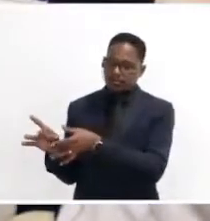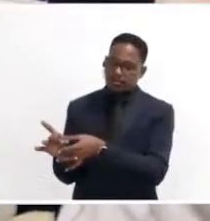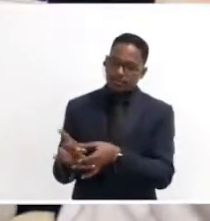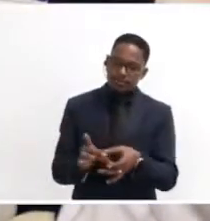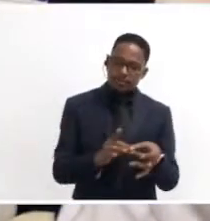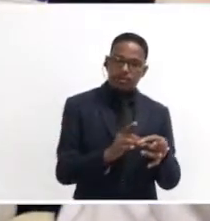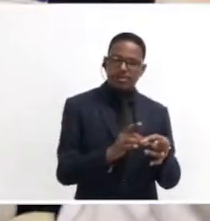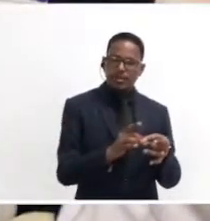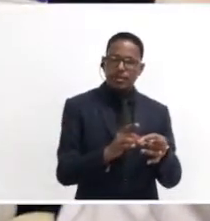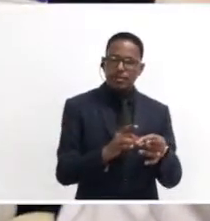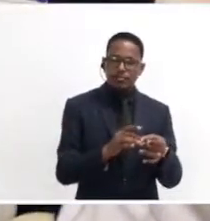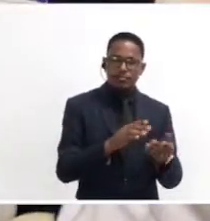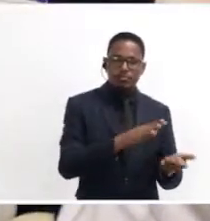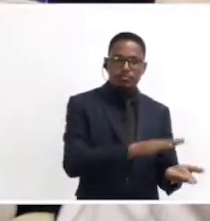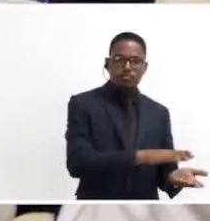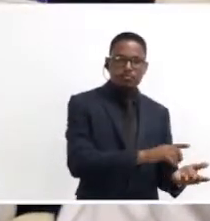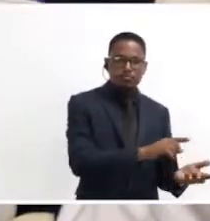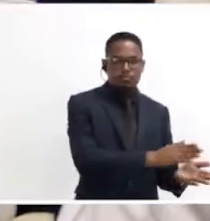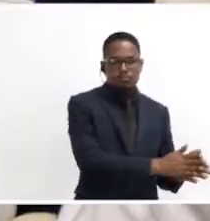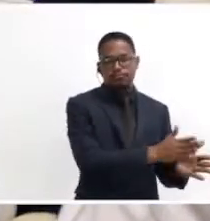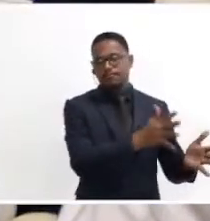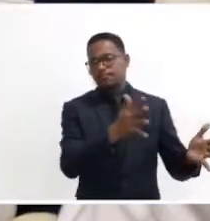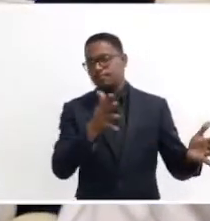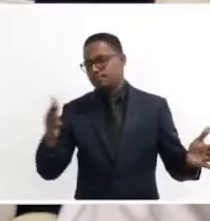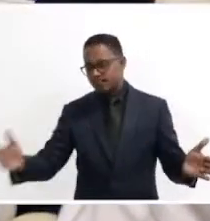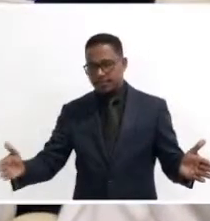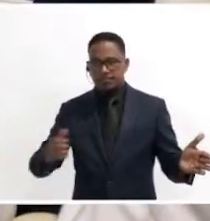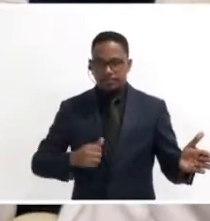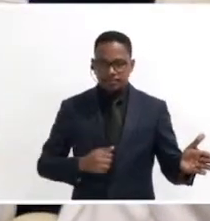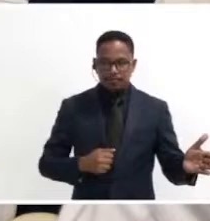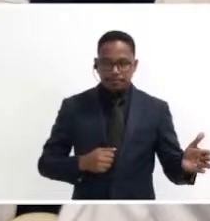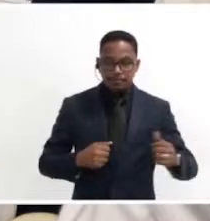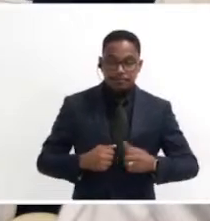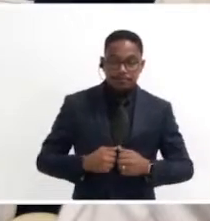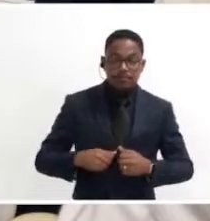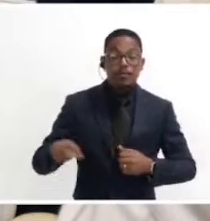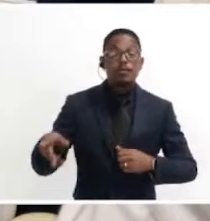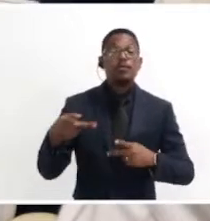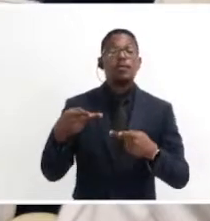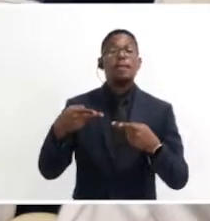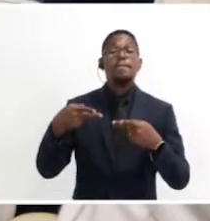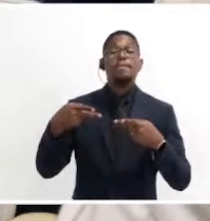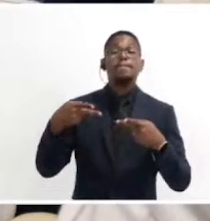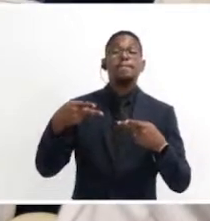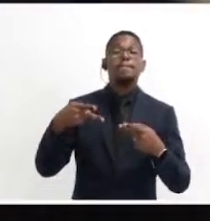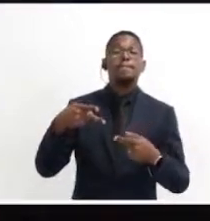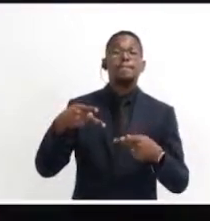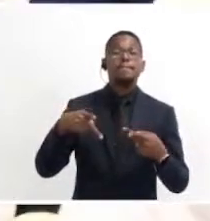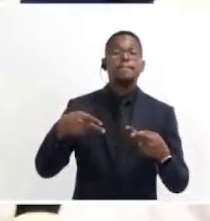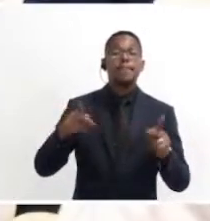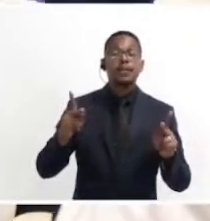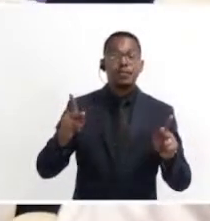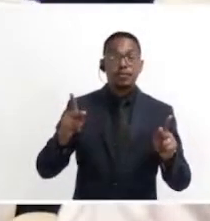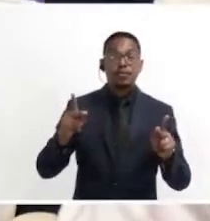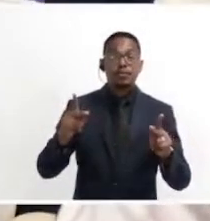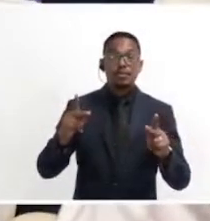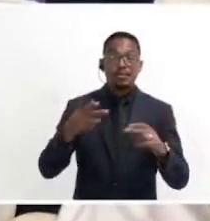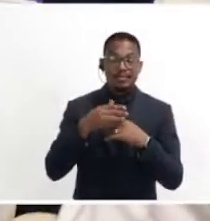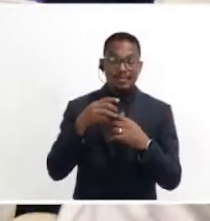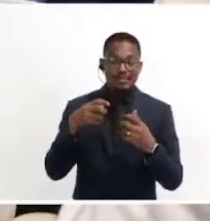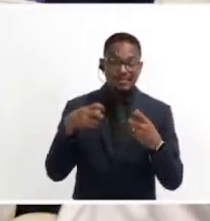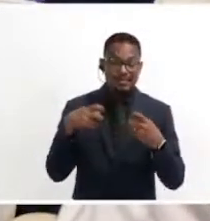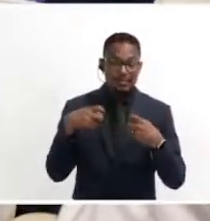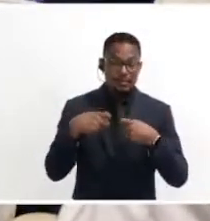lower overall height of the wire. And so that's critical for thin packages, so that's quite often used in thin packages.